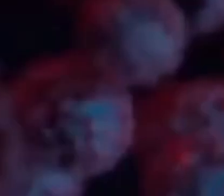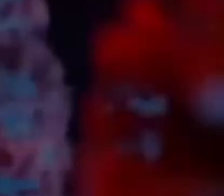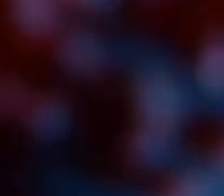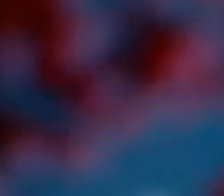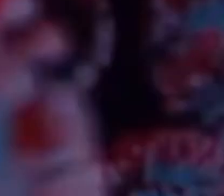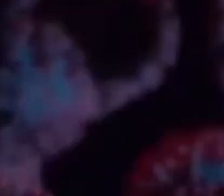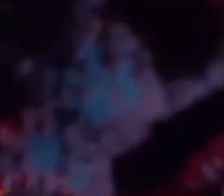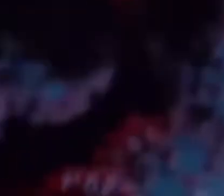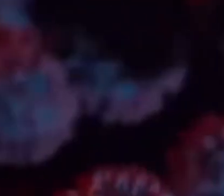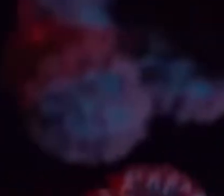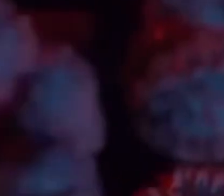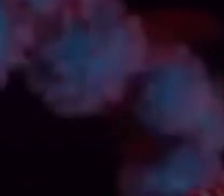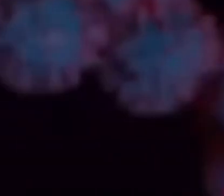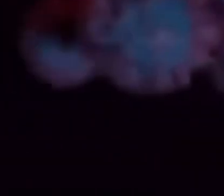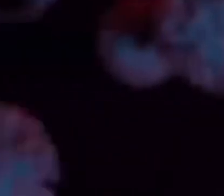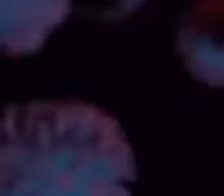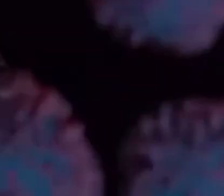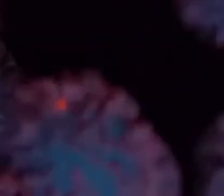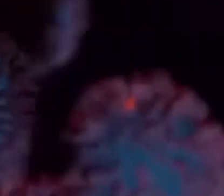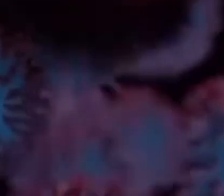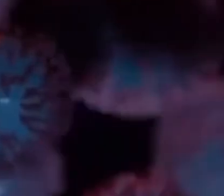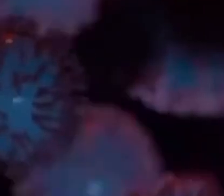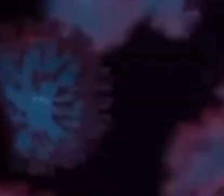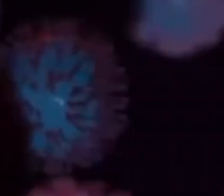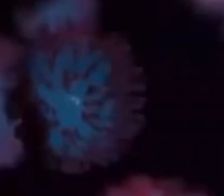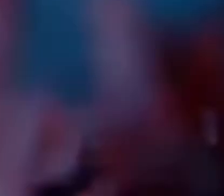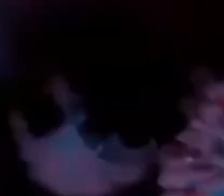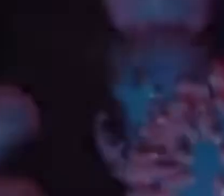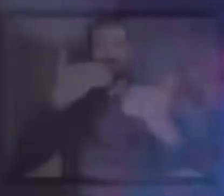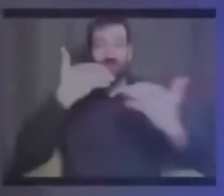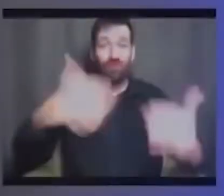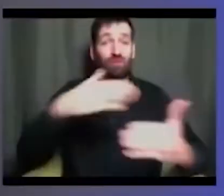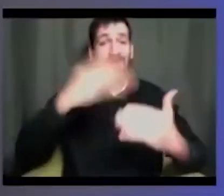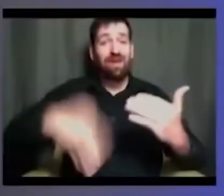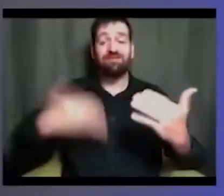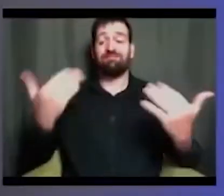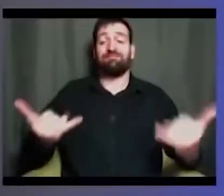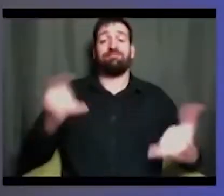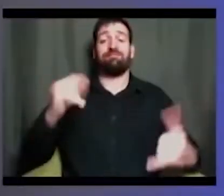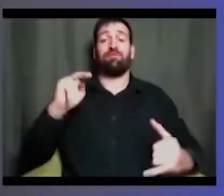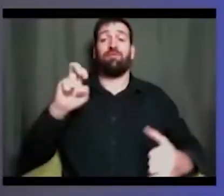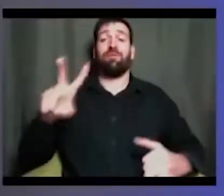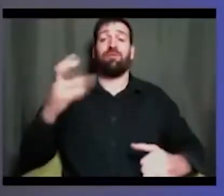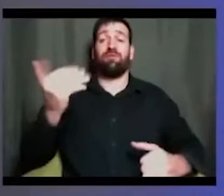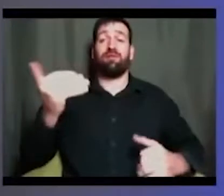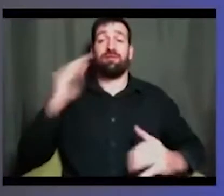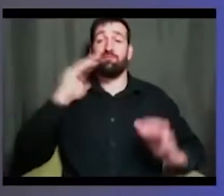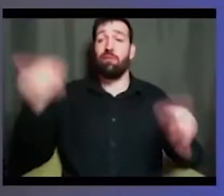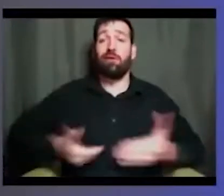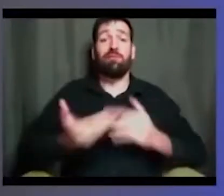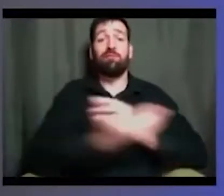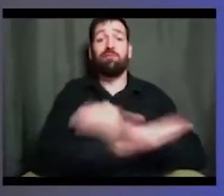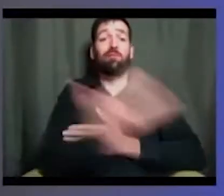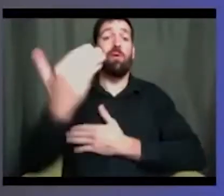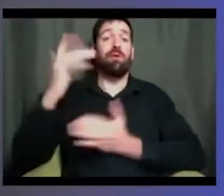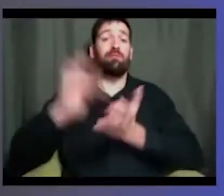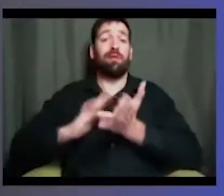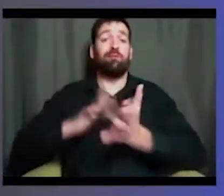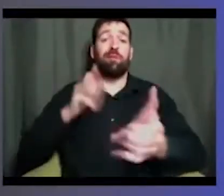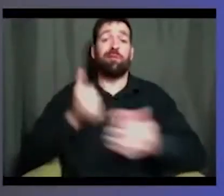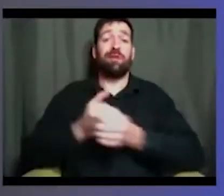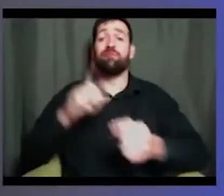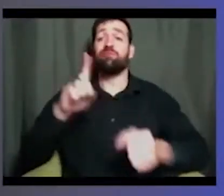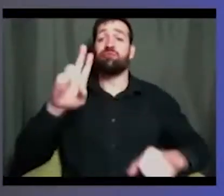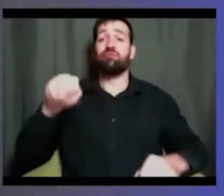Good Monday morning, everyone. Hope everyone had a great weekend. It is November 15th. Welcome into the Morning Medical Update. We are live inside the Dolph Simons Family